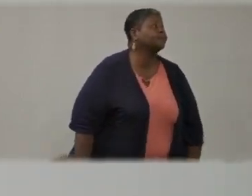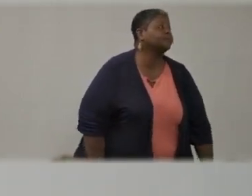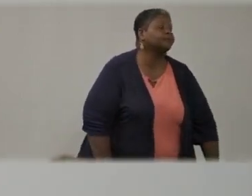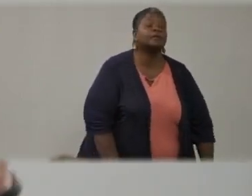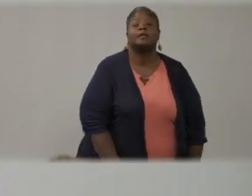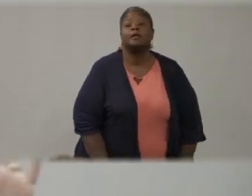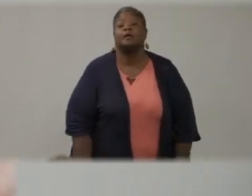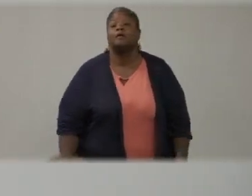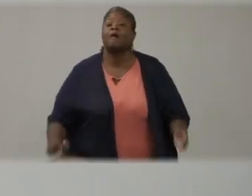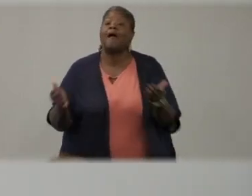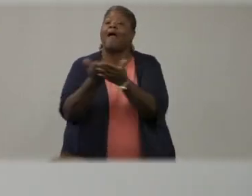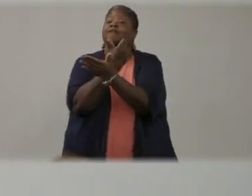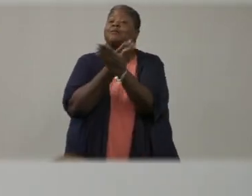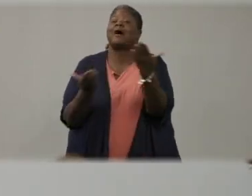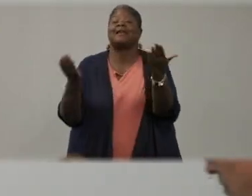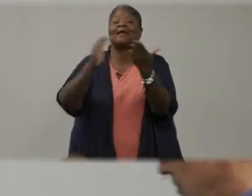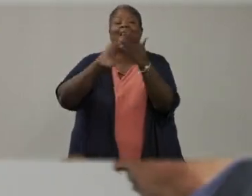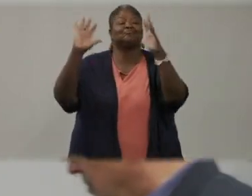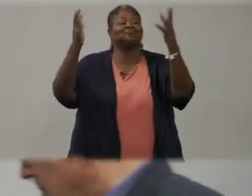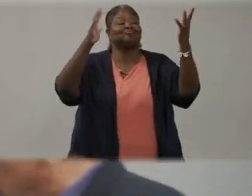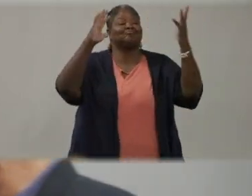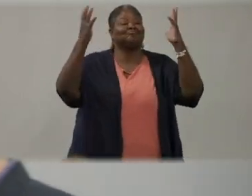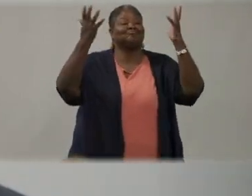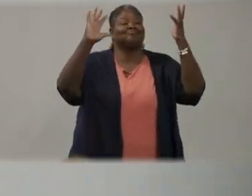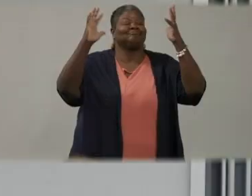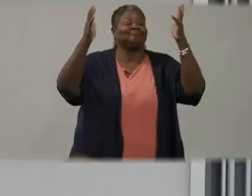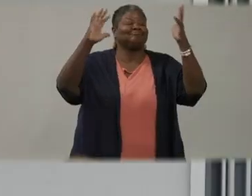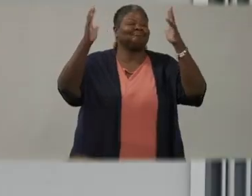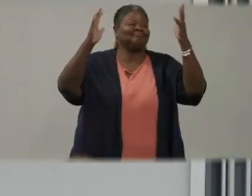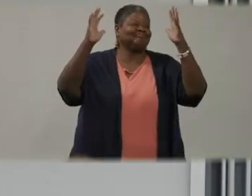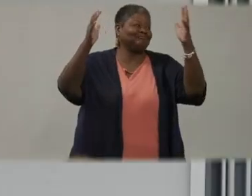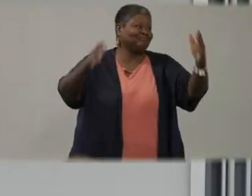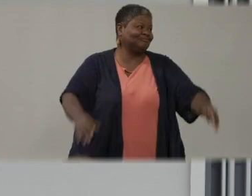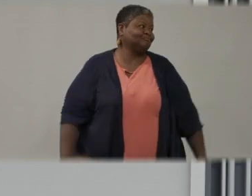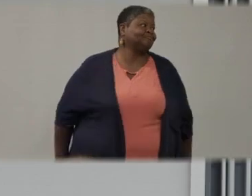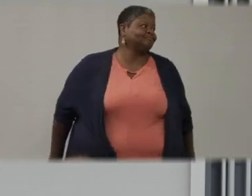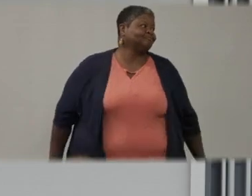Well, everybody, once again, another big round of applause.